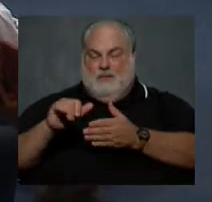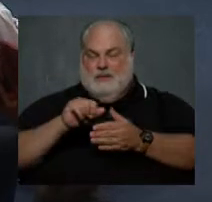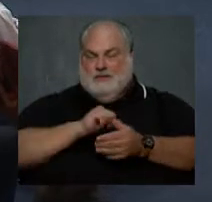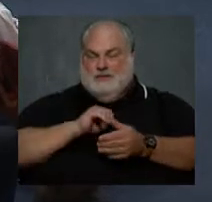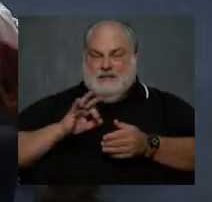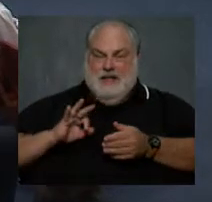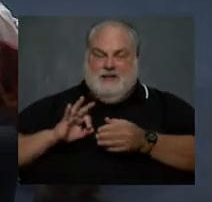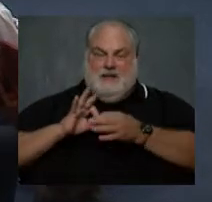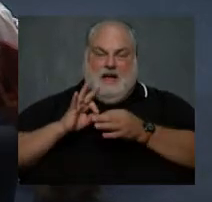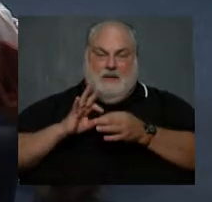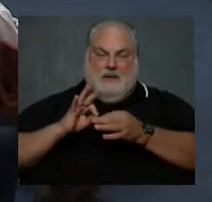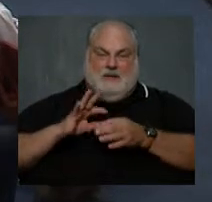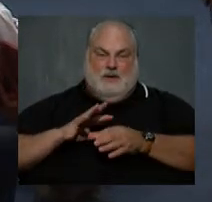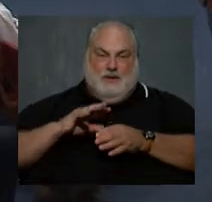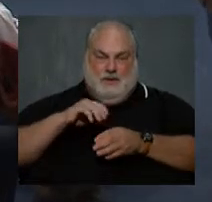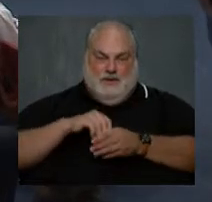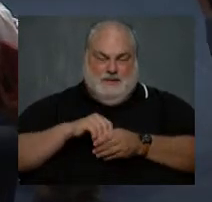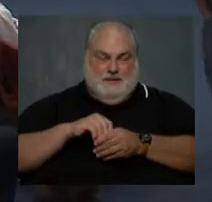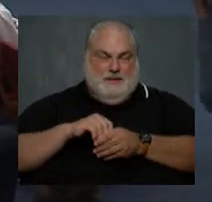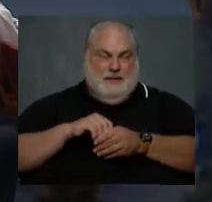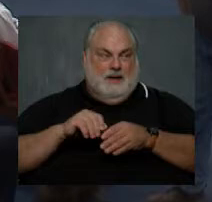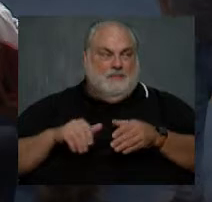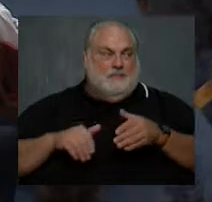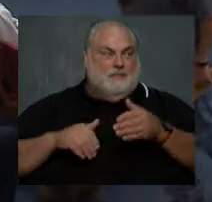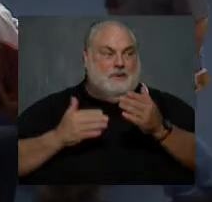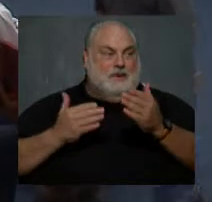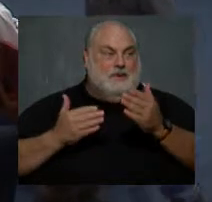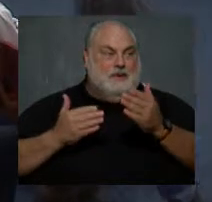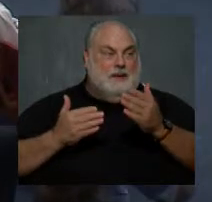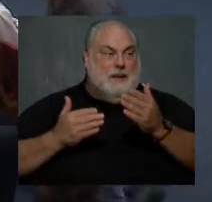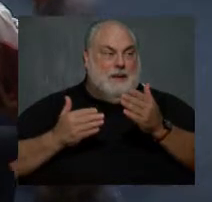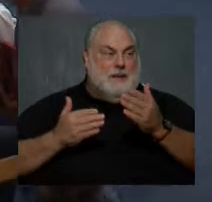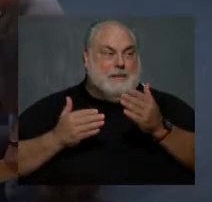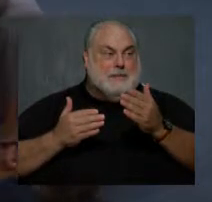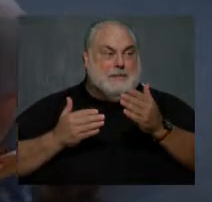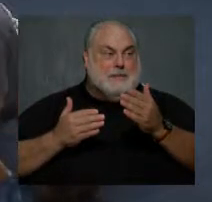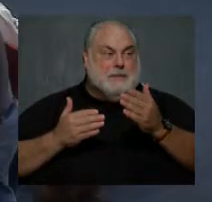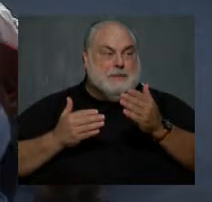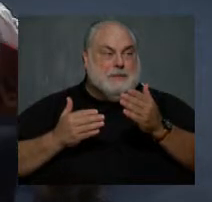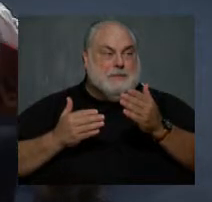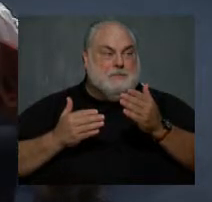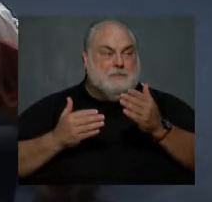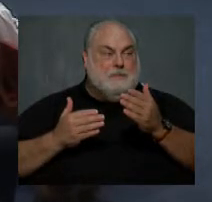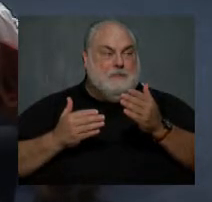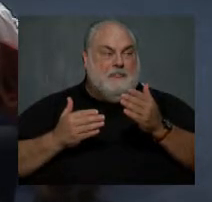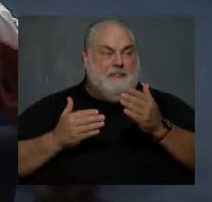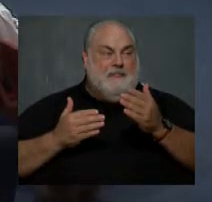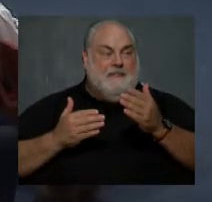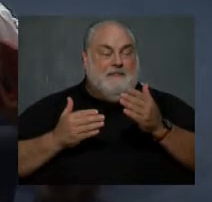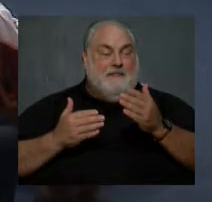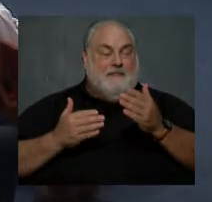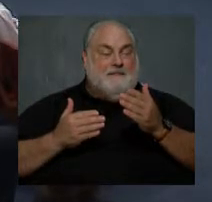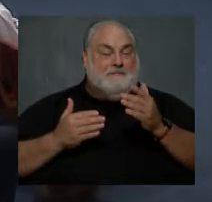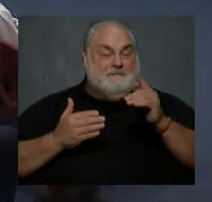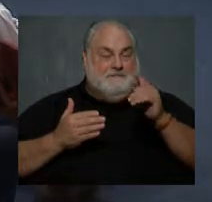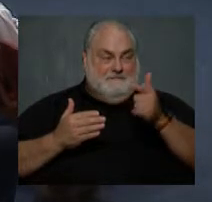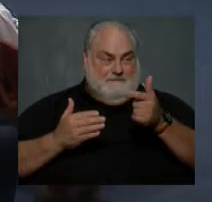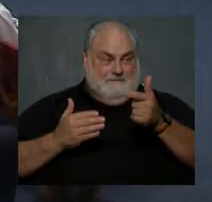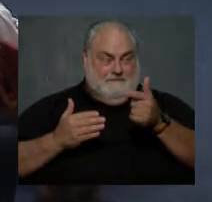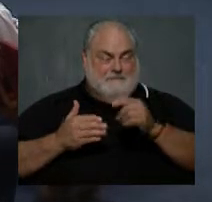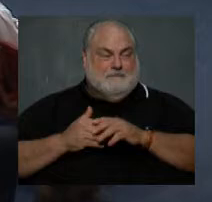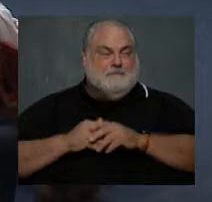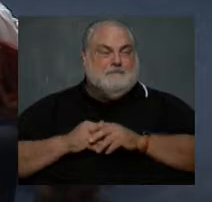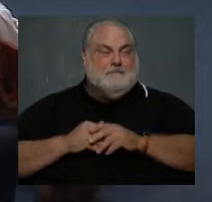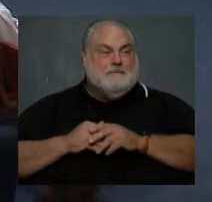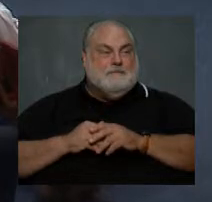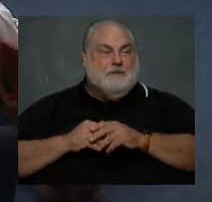staff comments and conditions therein. Okay, we have a motion for the application and staff recommendations for item number 4. Do I have a second? A second.